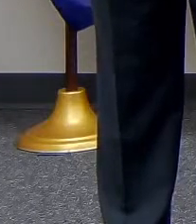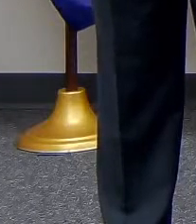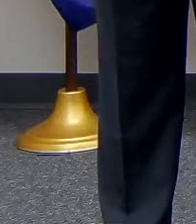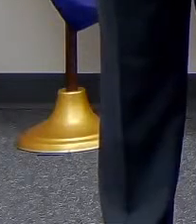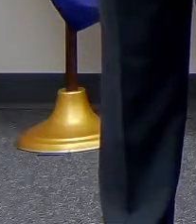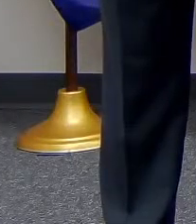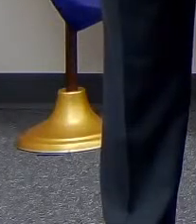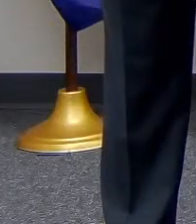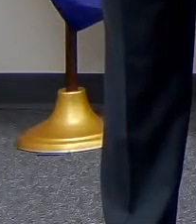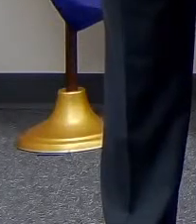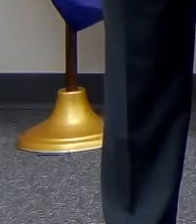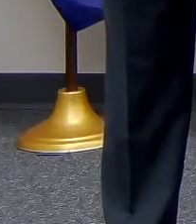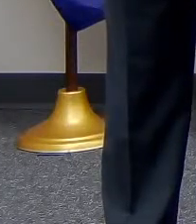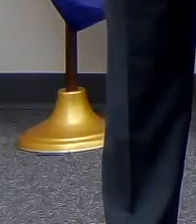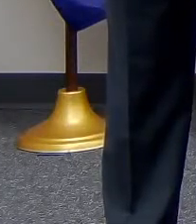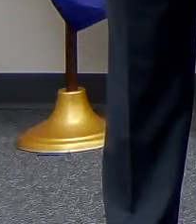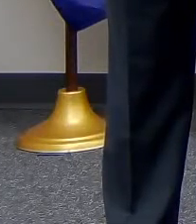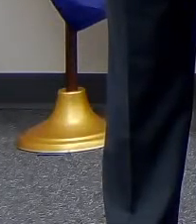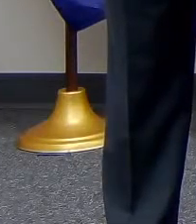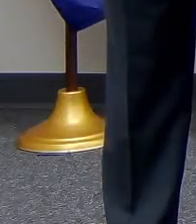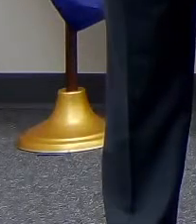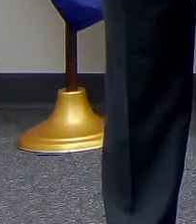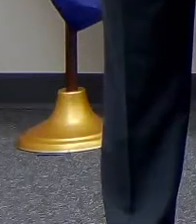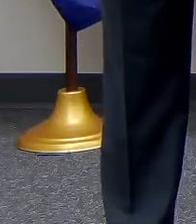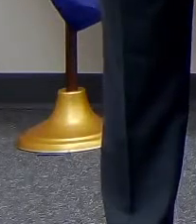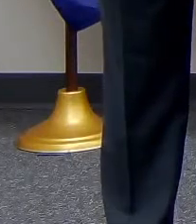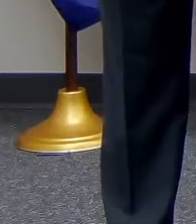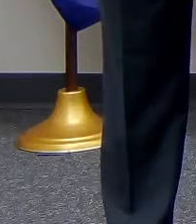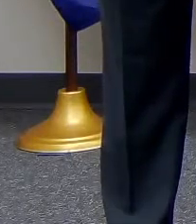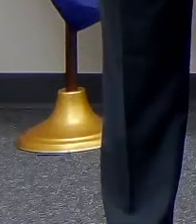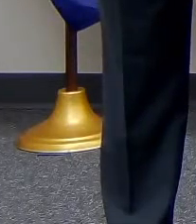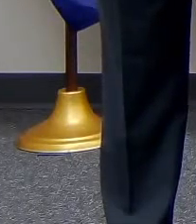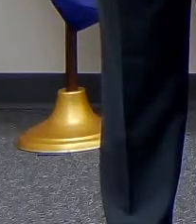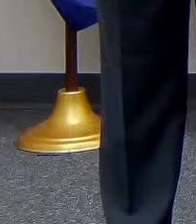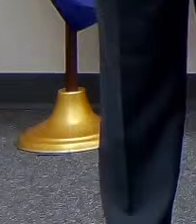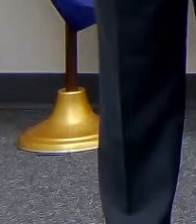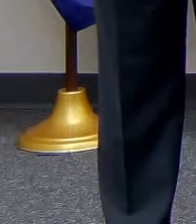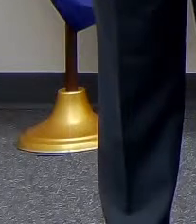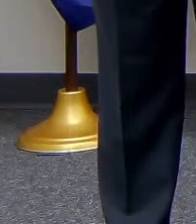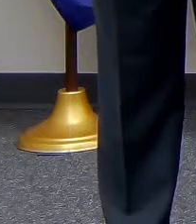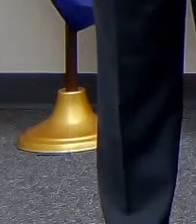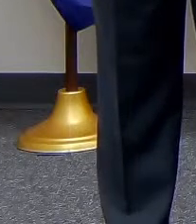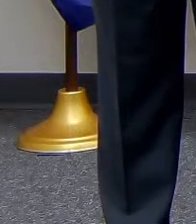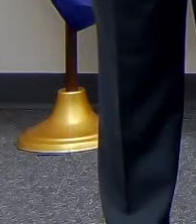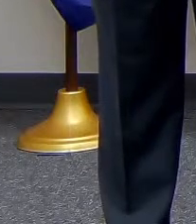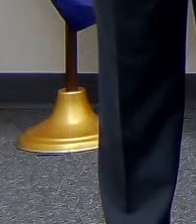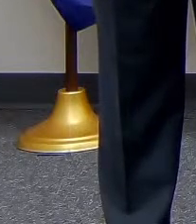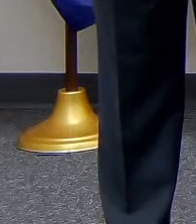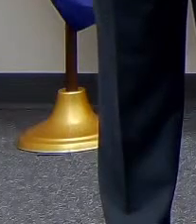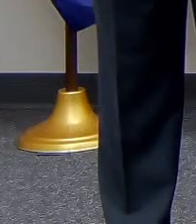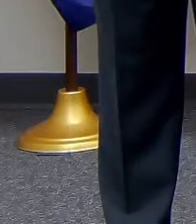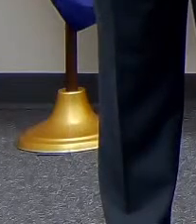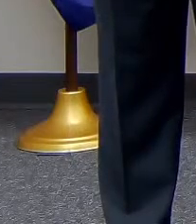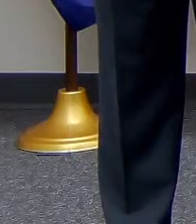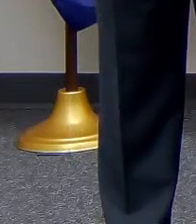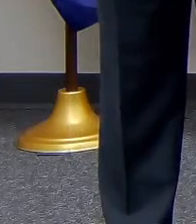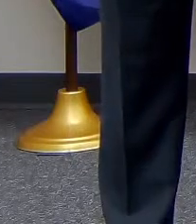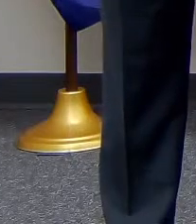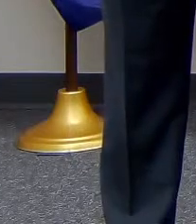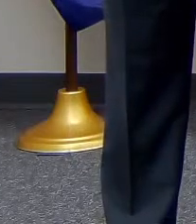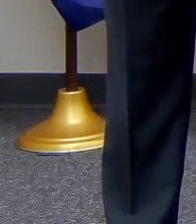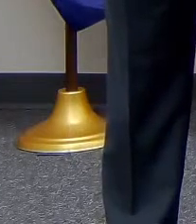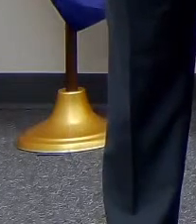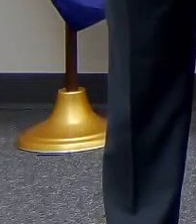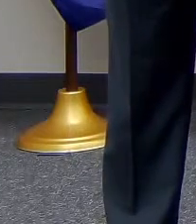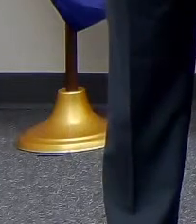themselves and the public at large is a daunting task. But we've been up to the challenge. St. Louis County has tapped into